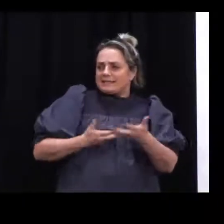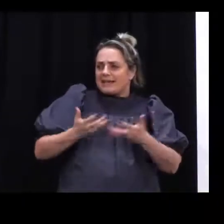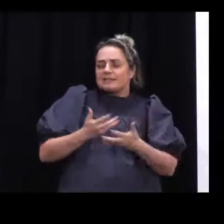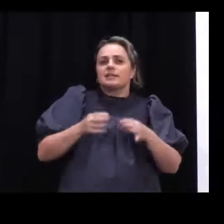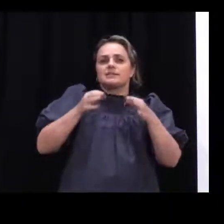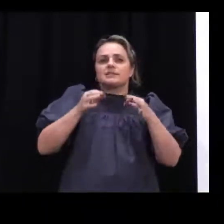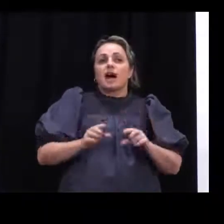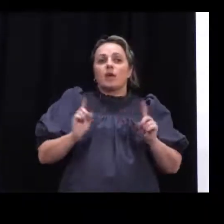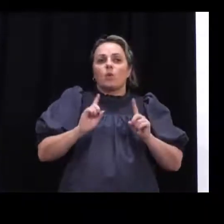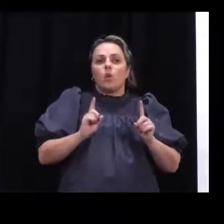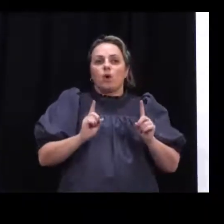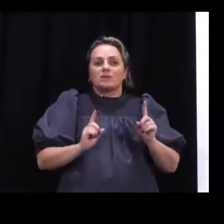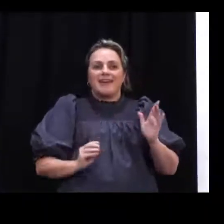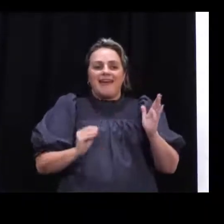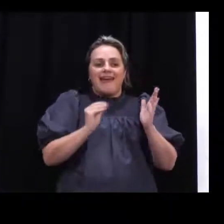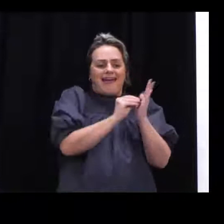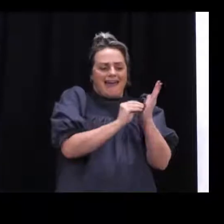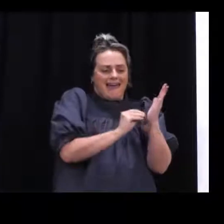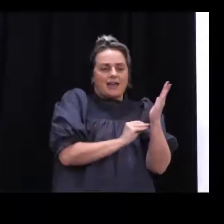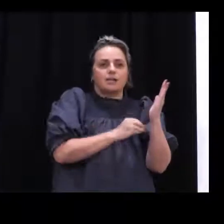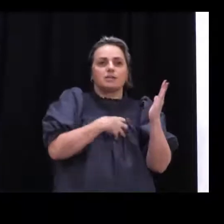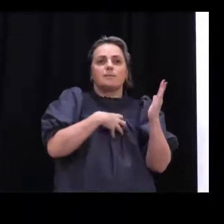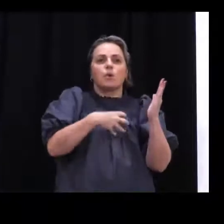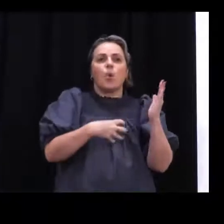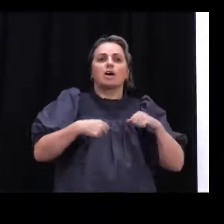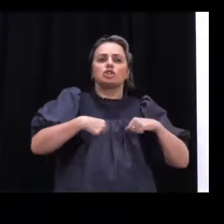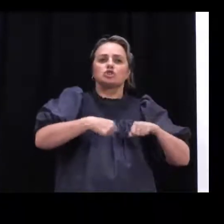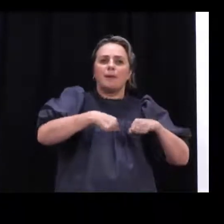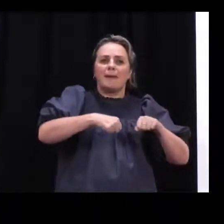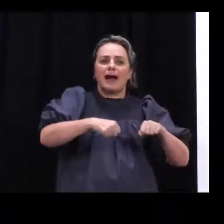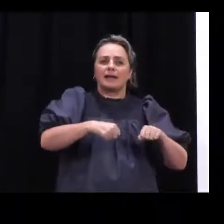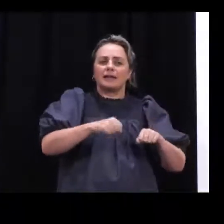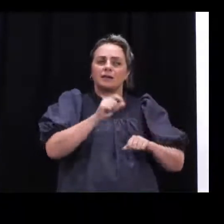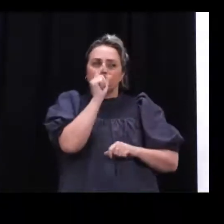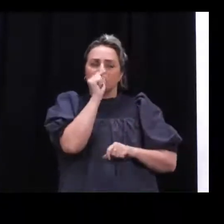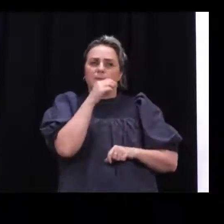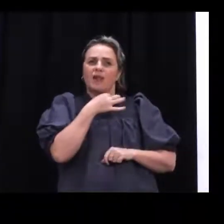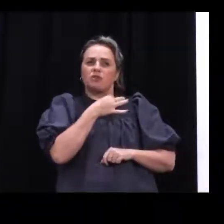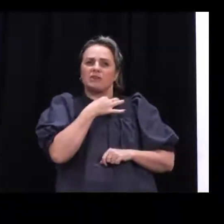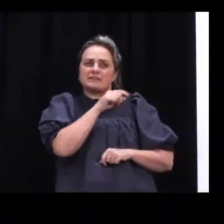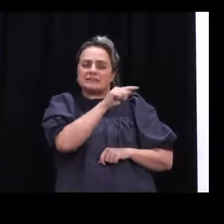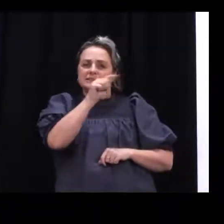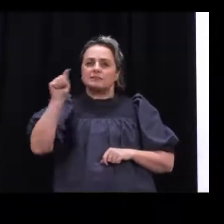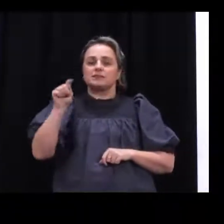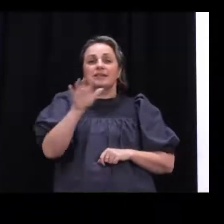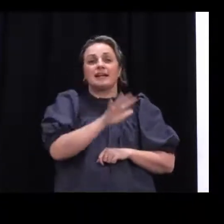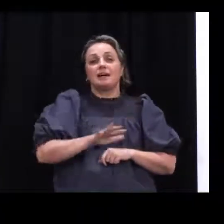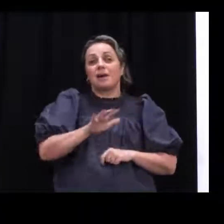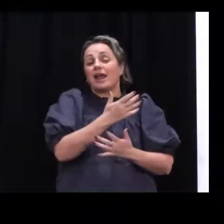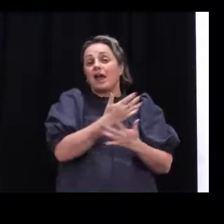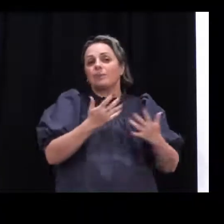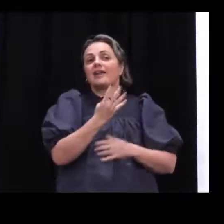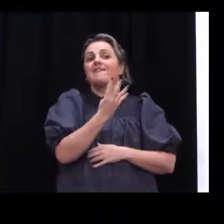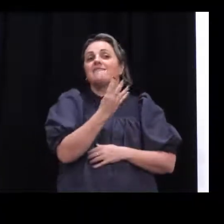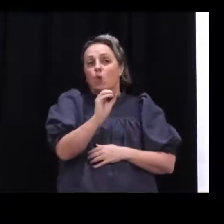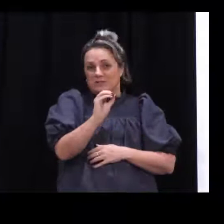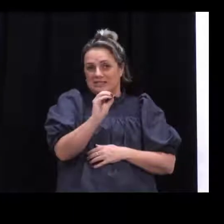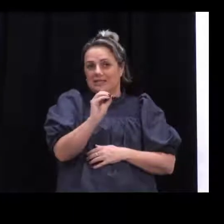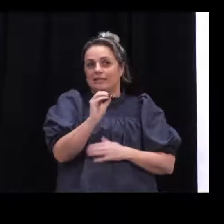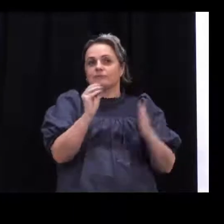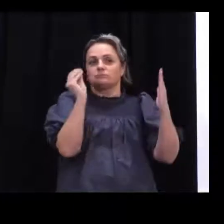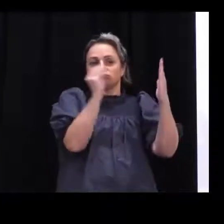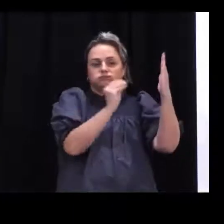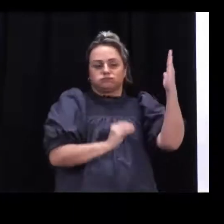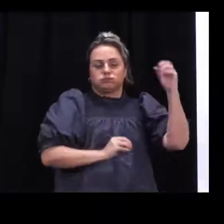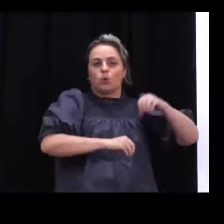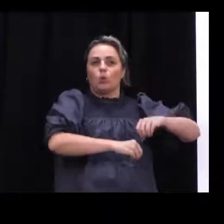of supermarkets as new locations of interest. So around 40 supermarkets across Auckland will be added to the